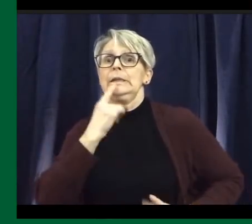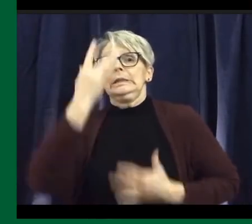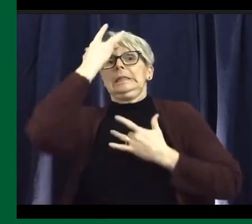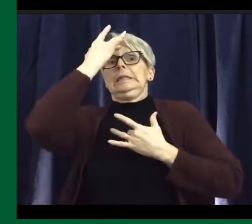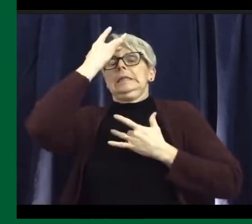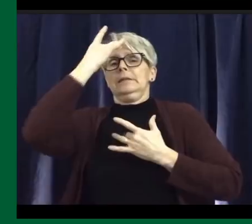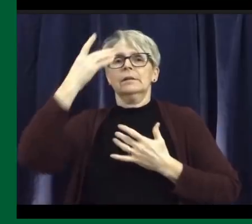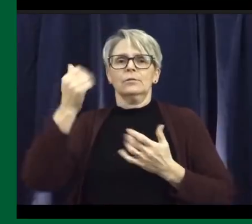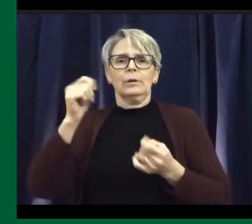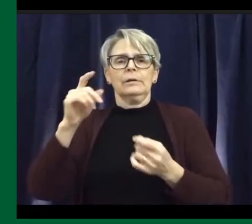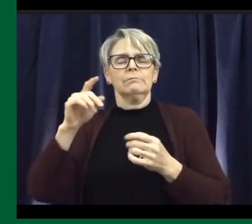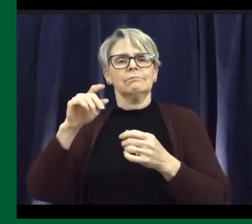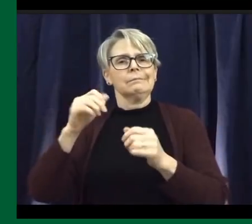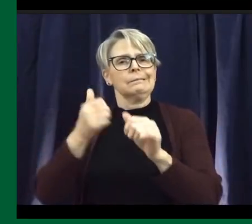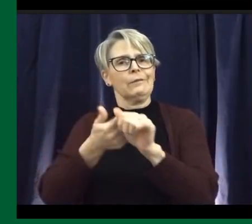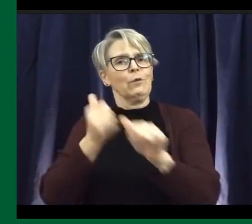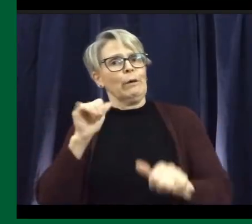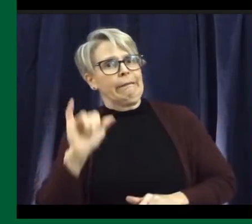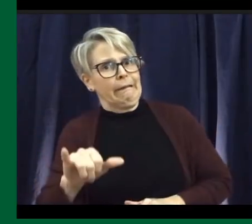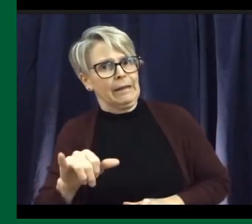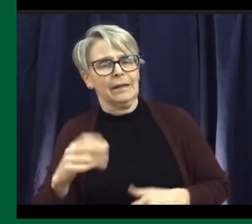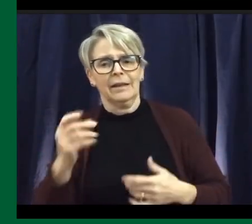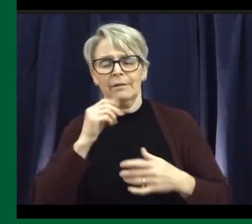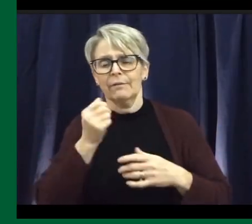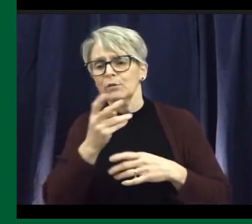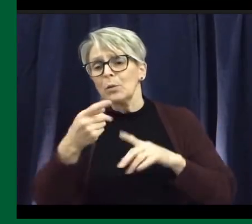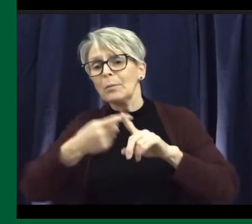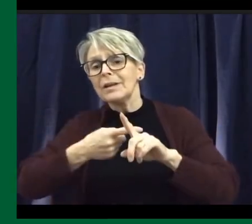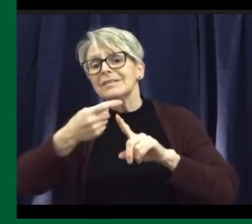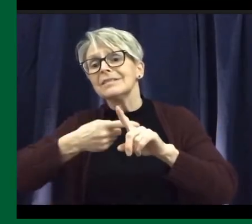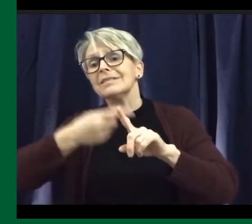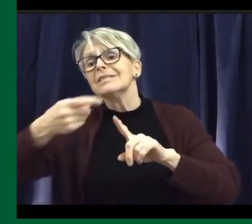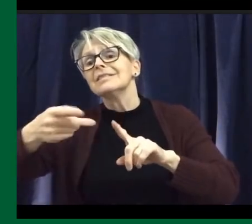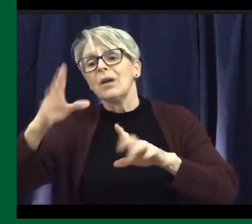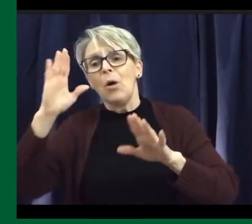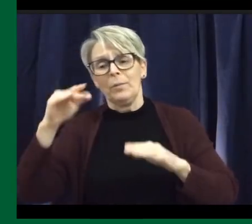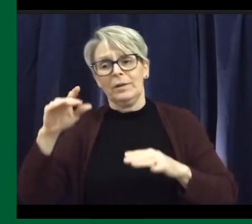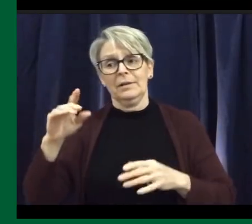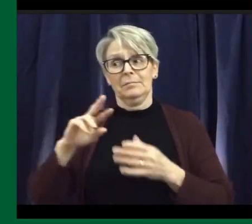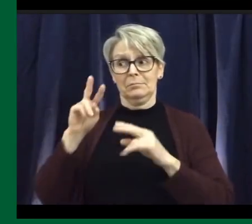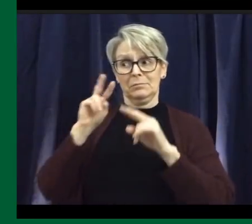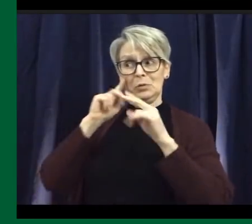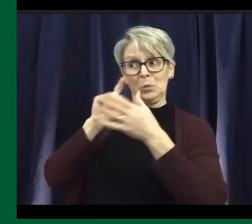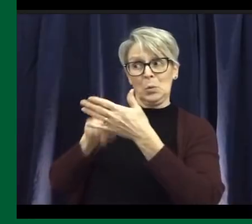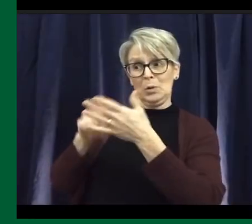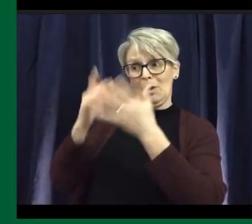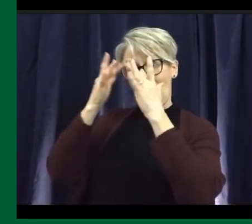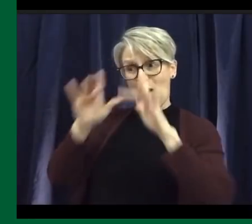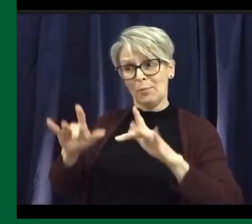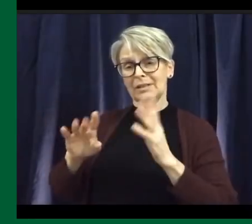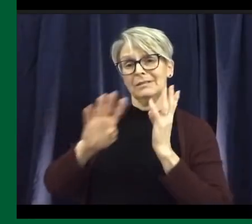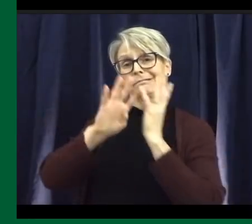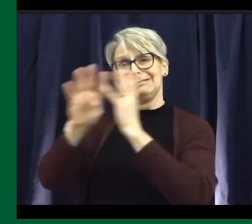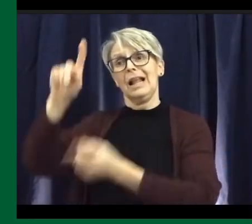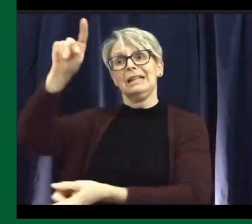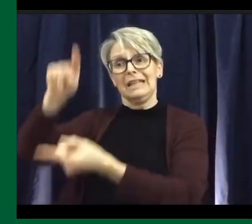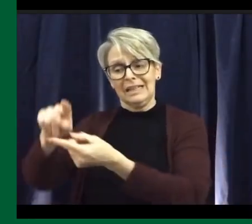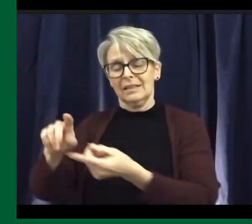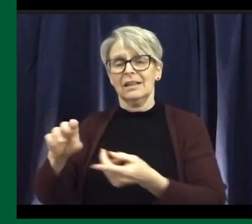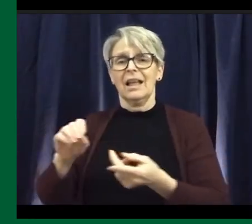and months that will show in declining hospitalizations and declining deaths. Thank you.